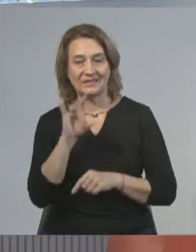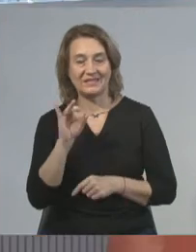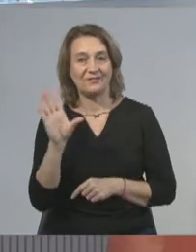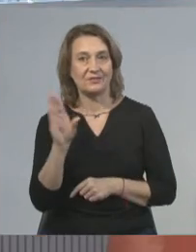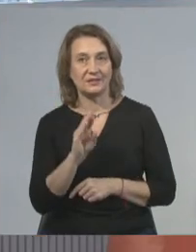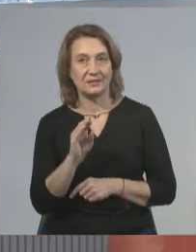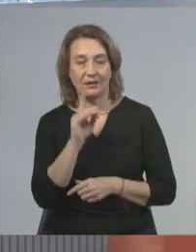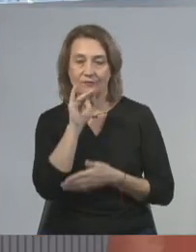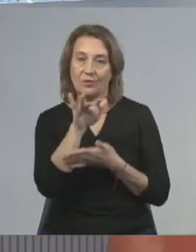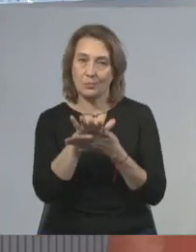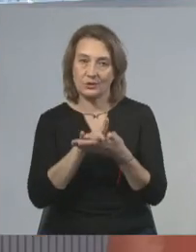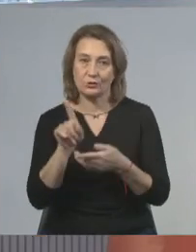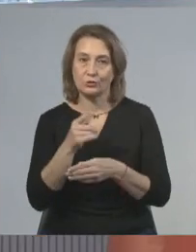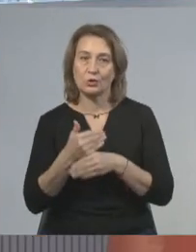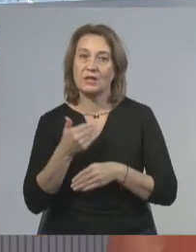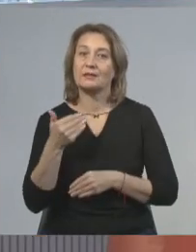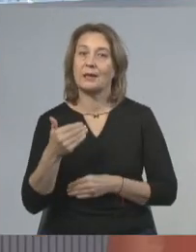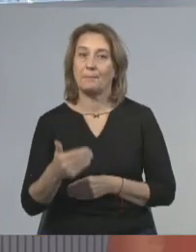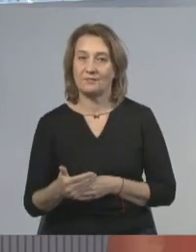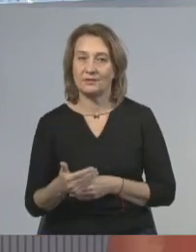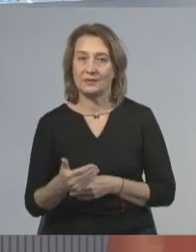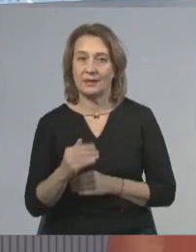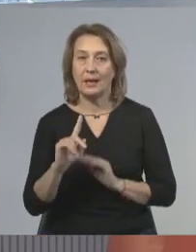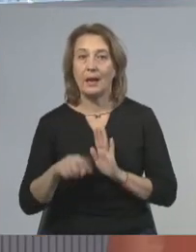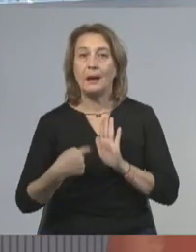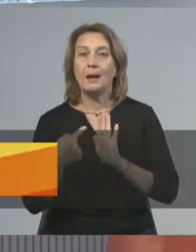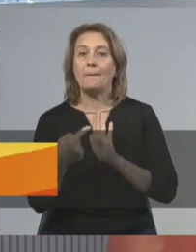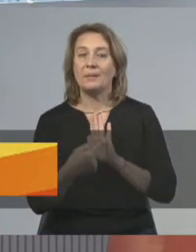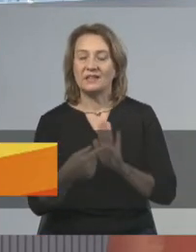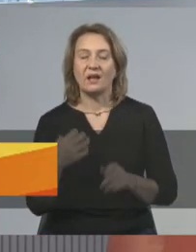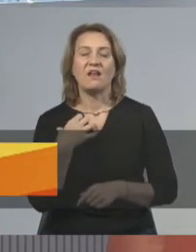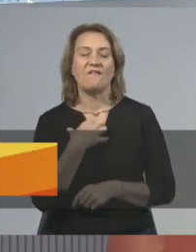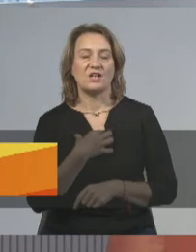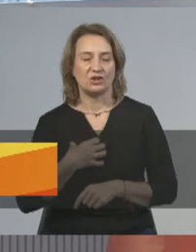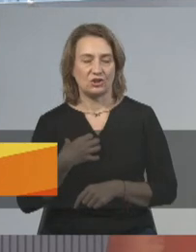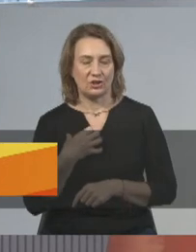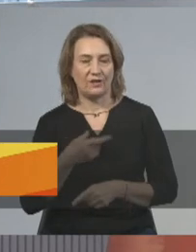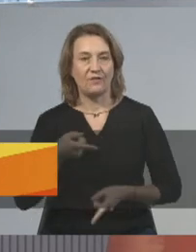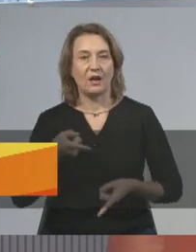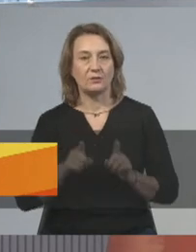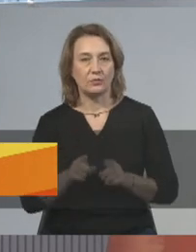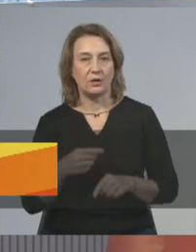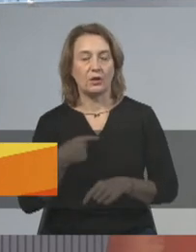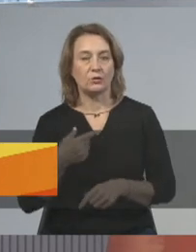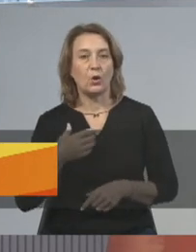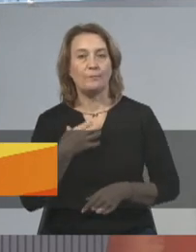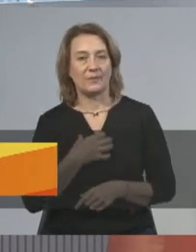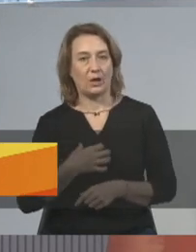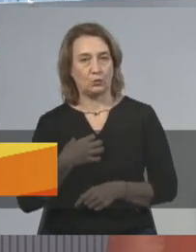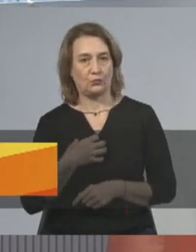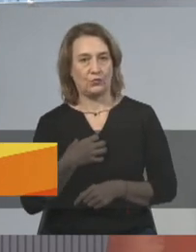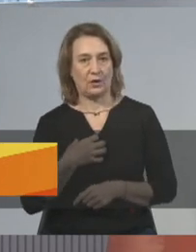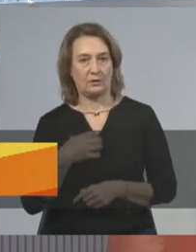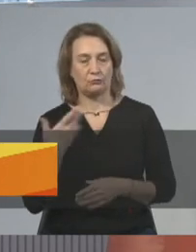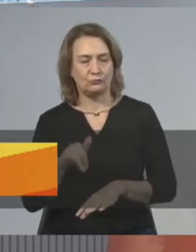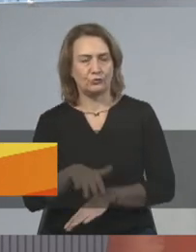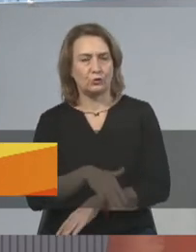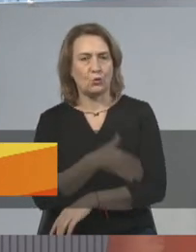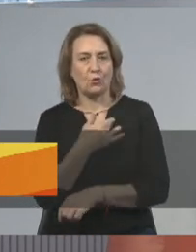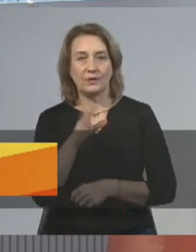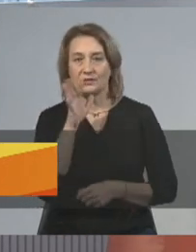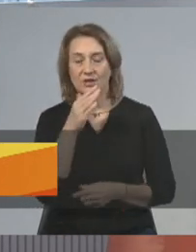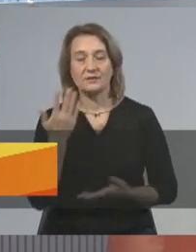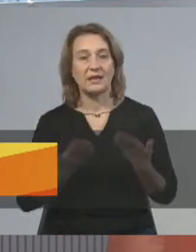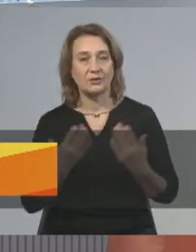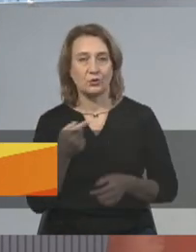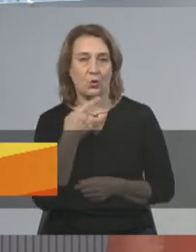apologize for being late the question that you are discussing is uh topical and it's been